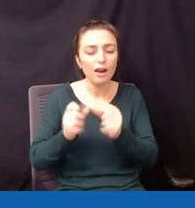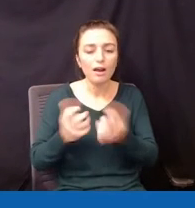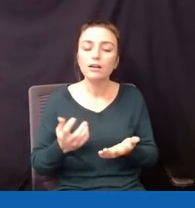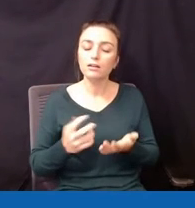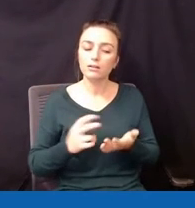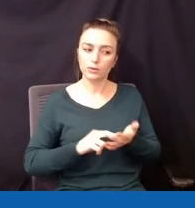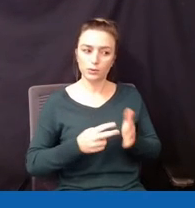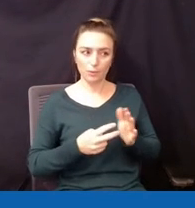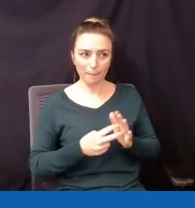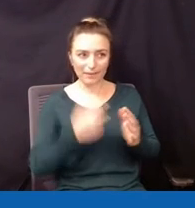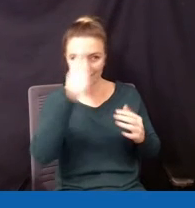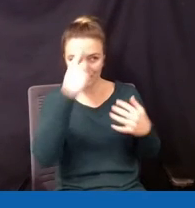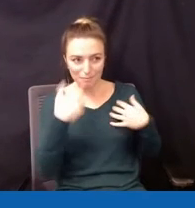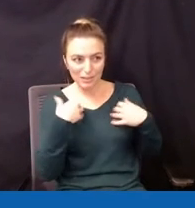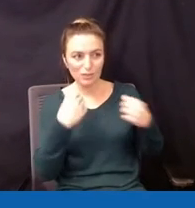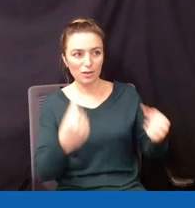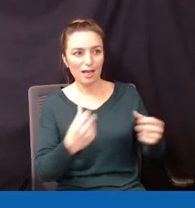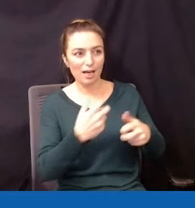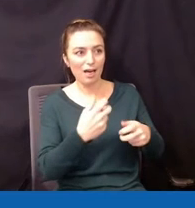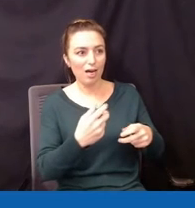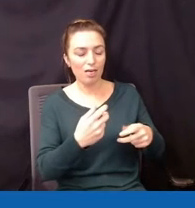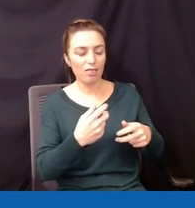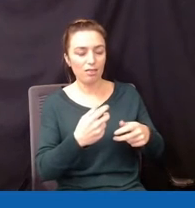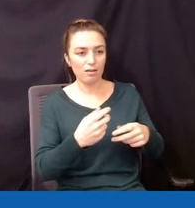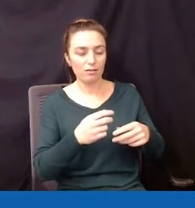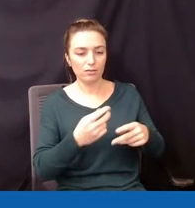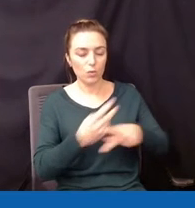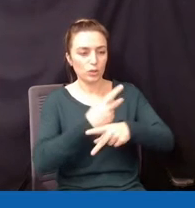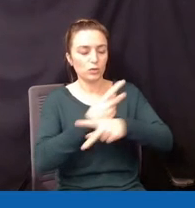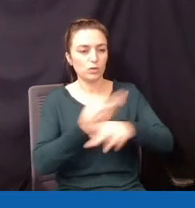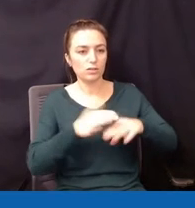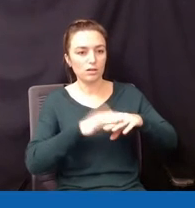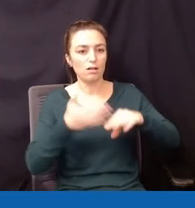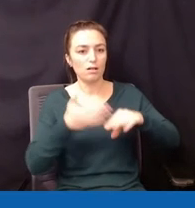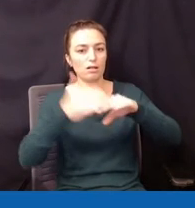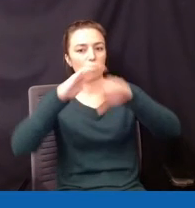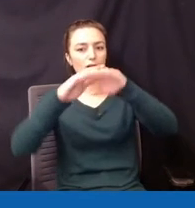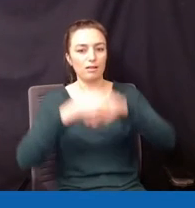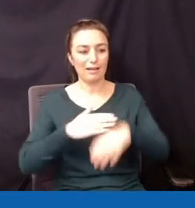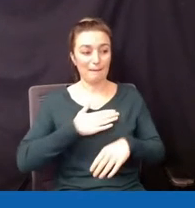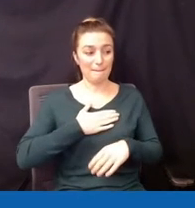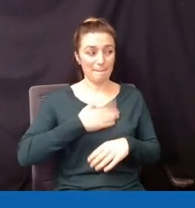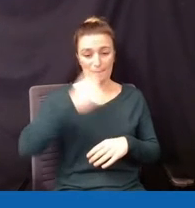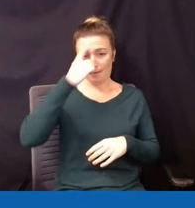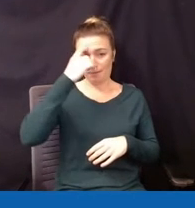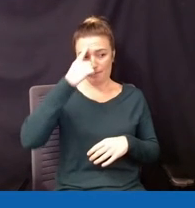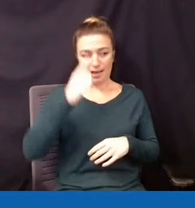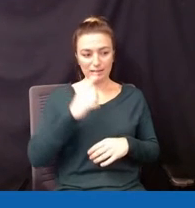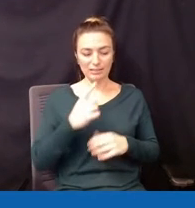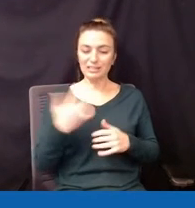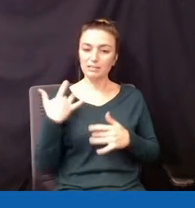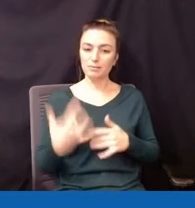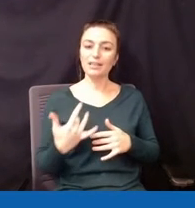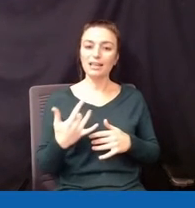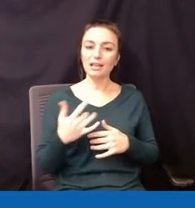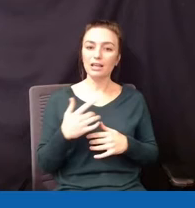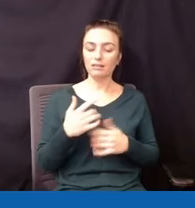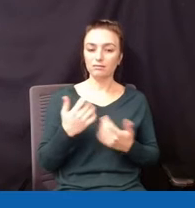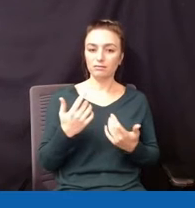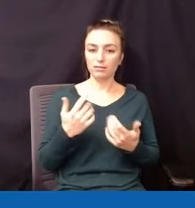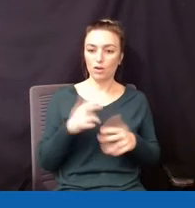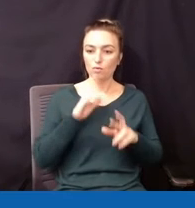poor mental health have become widespread. In my reading, these are mostly rational responses of our minds to